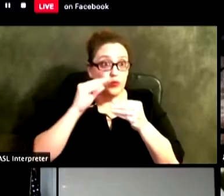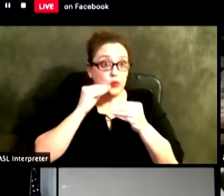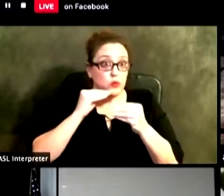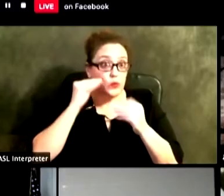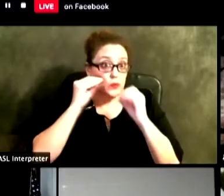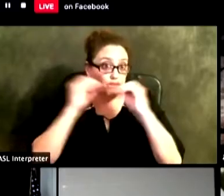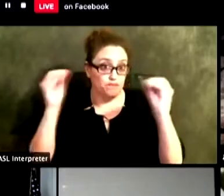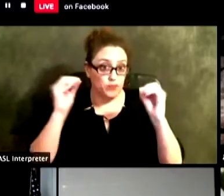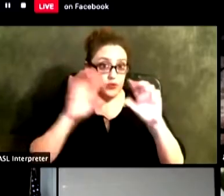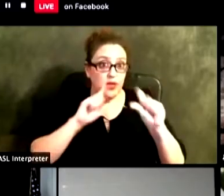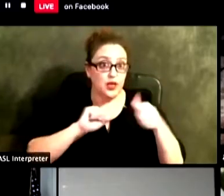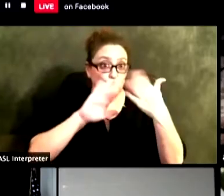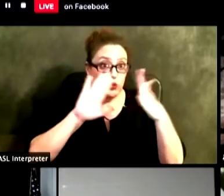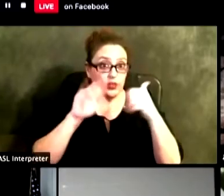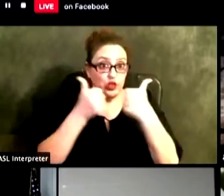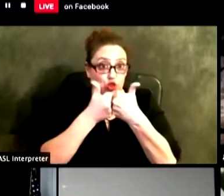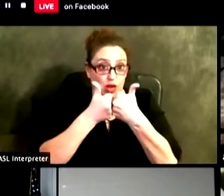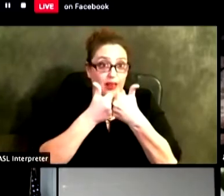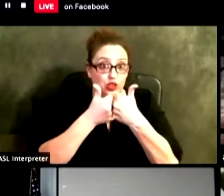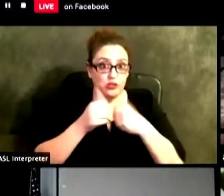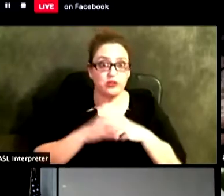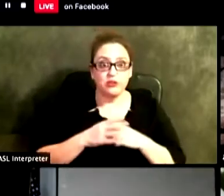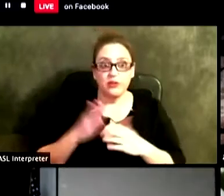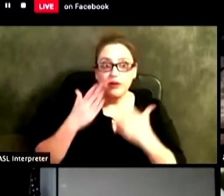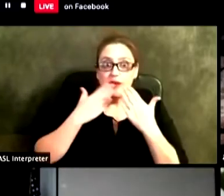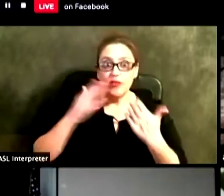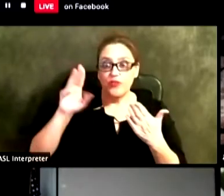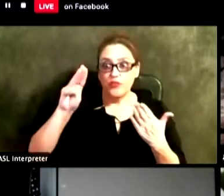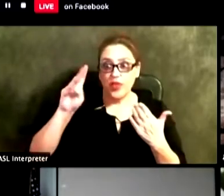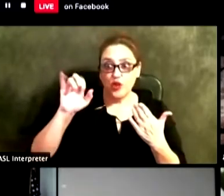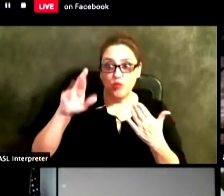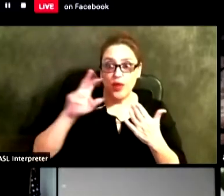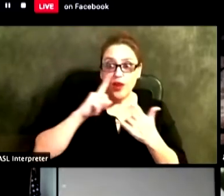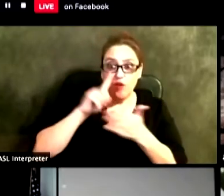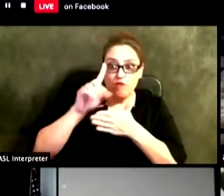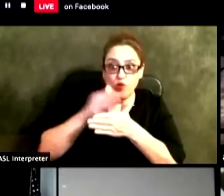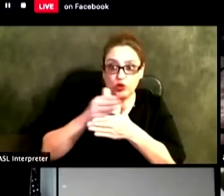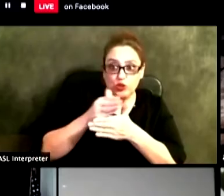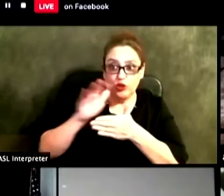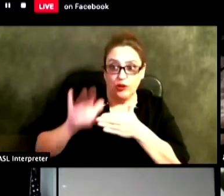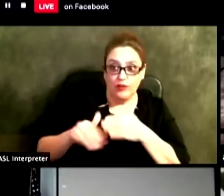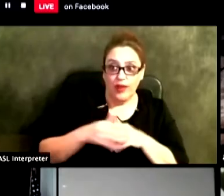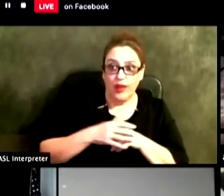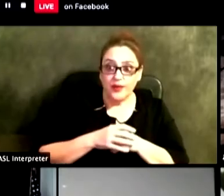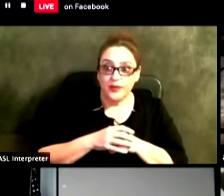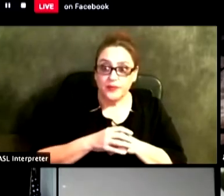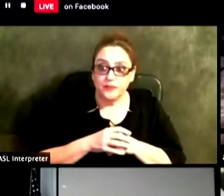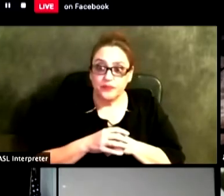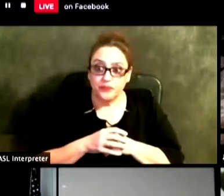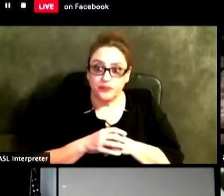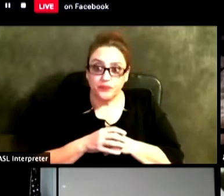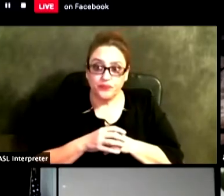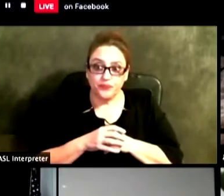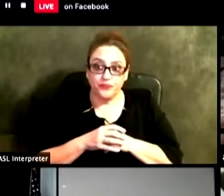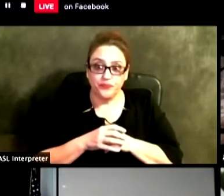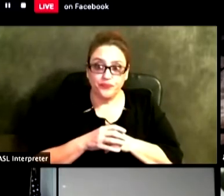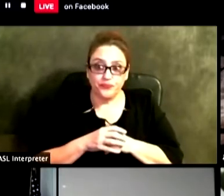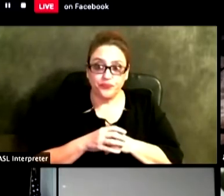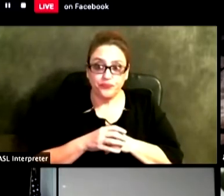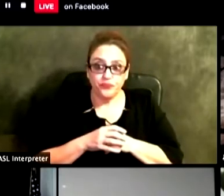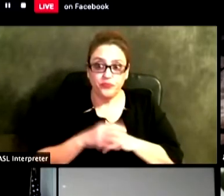challenges. And Mayor, thanks for letting me know of that so that we could connect the dots. Also, just want to generally, before I take our last